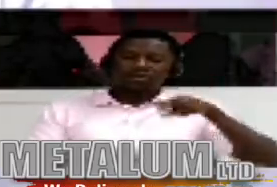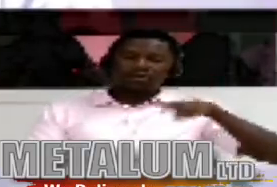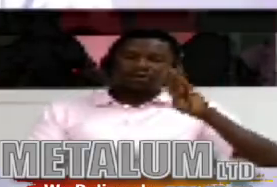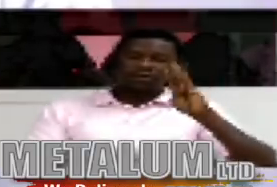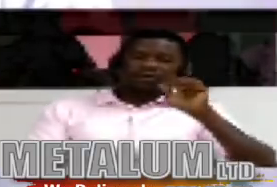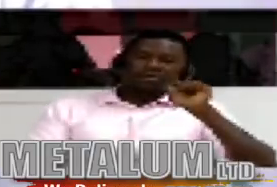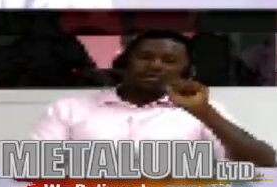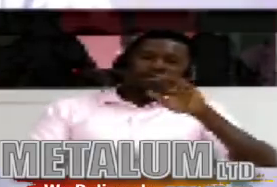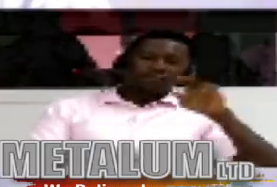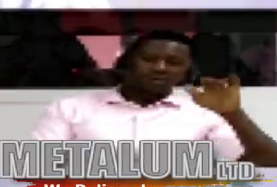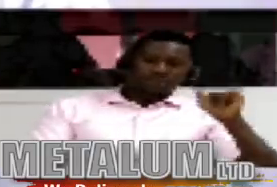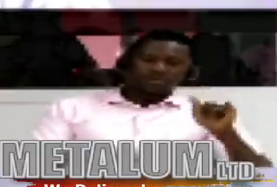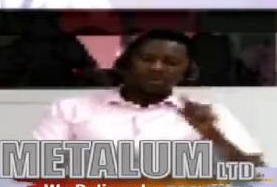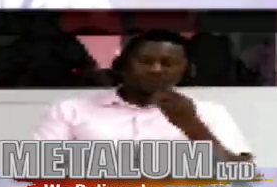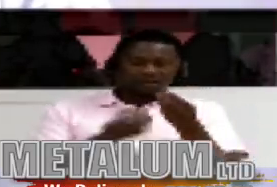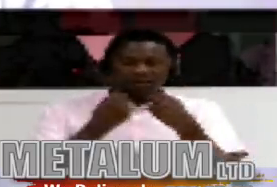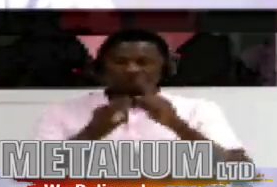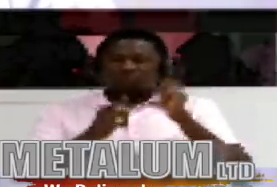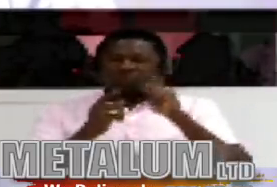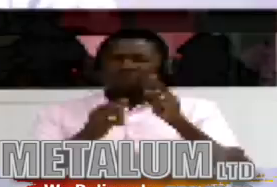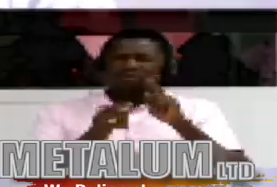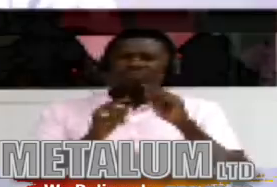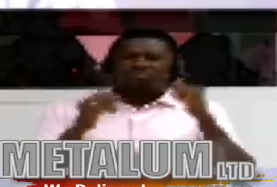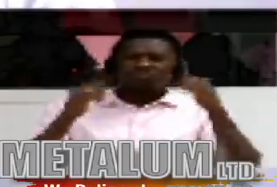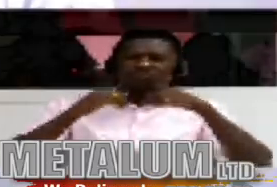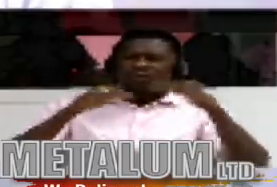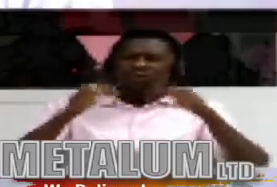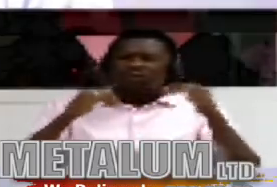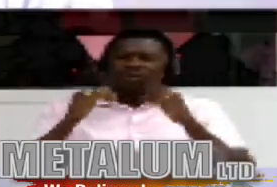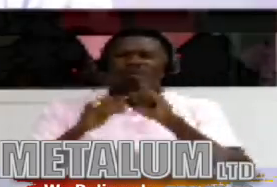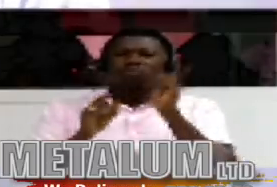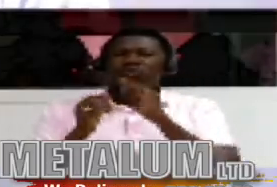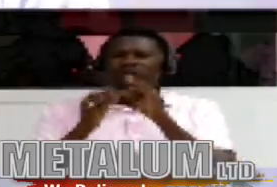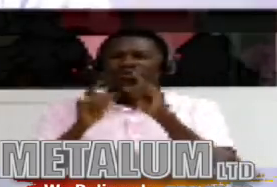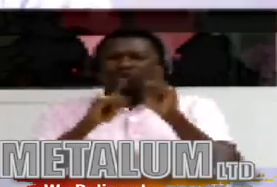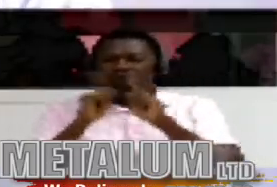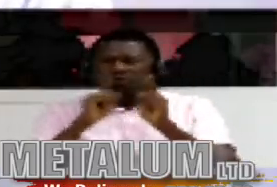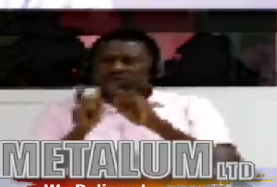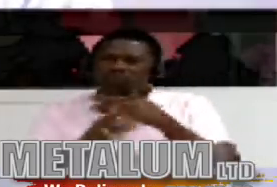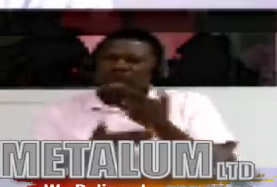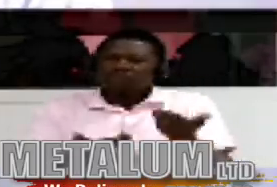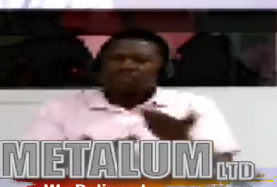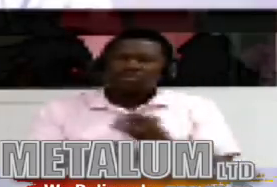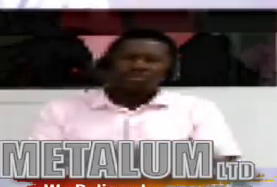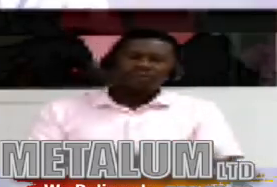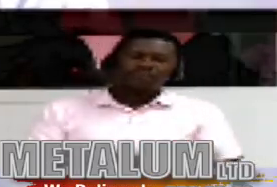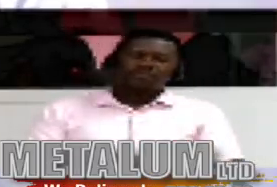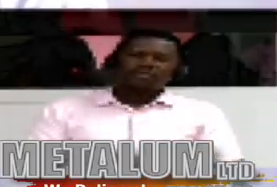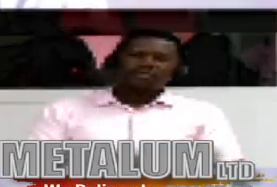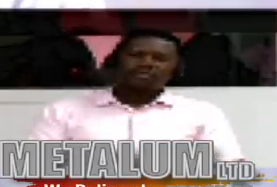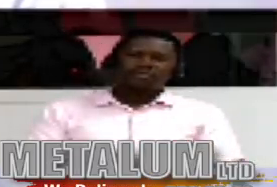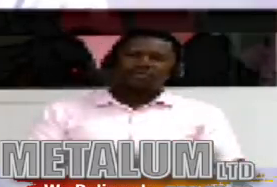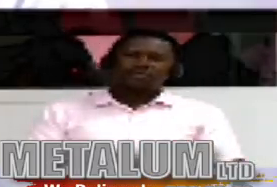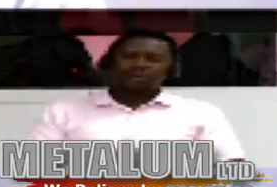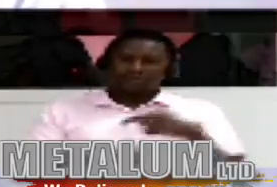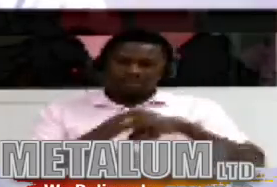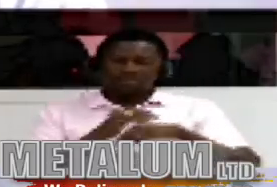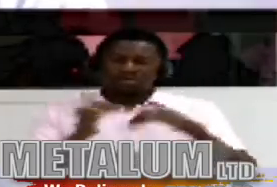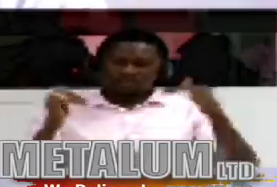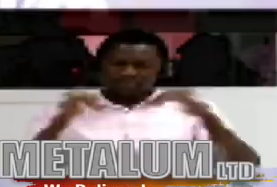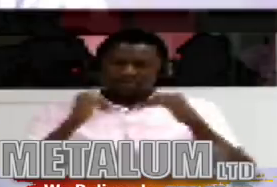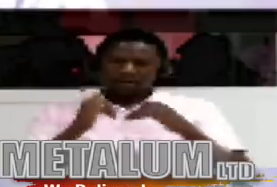what decisions were made at that meeting? In the meeting, we came to a conclusion that we need